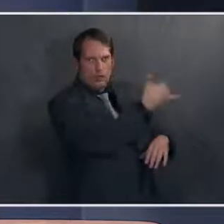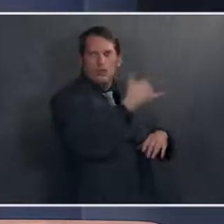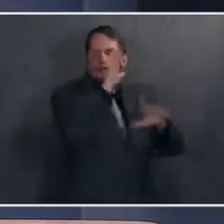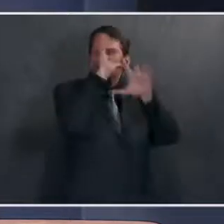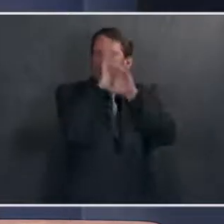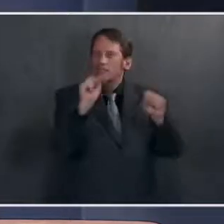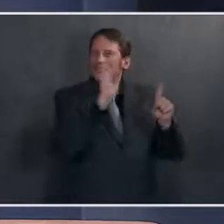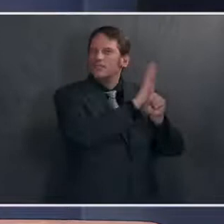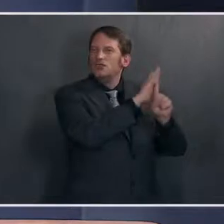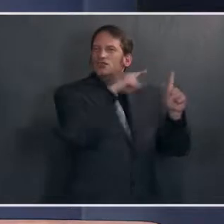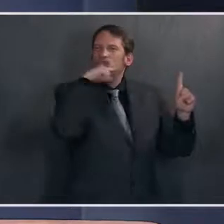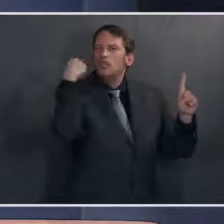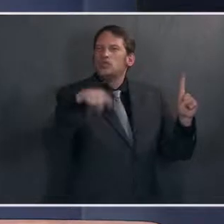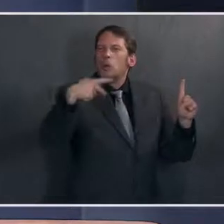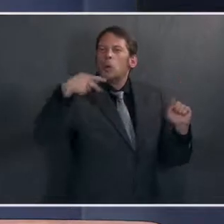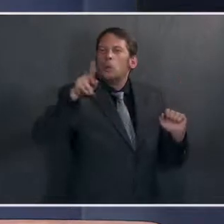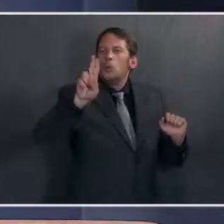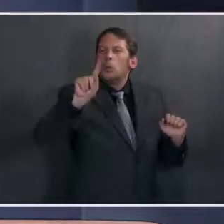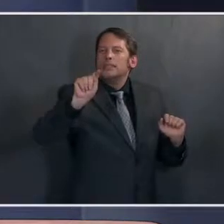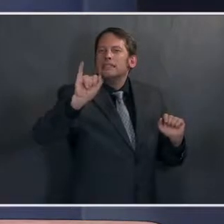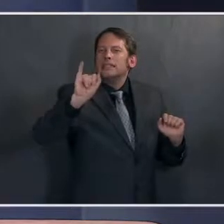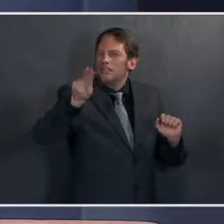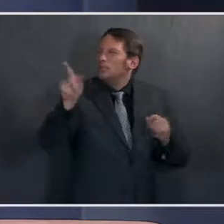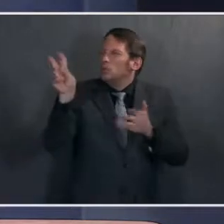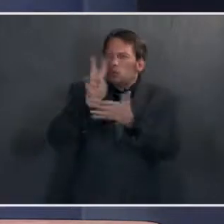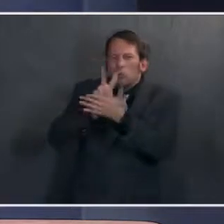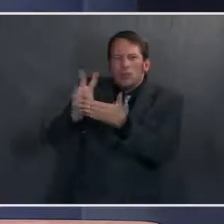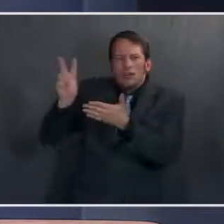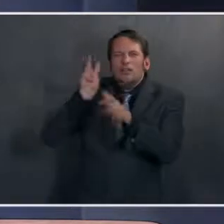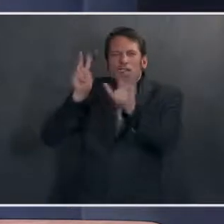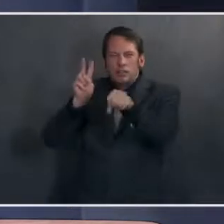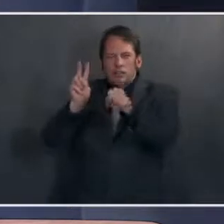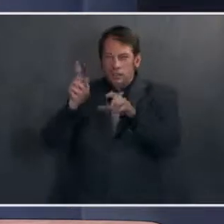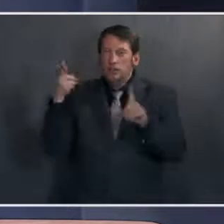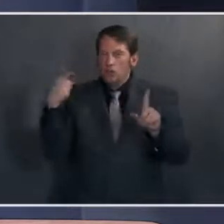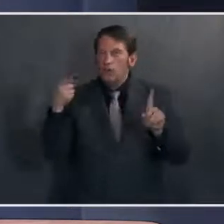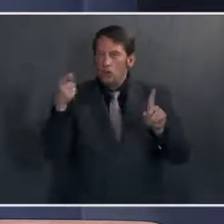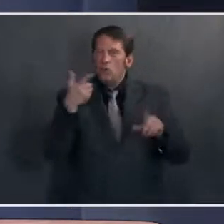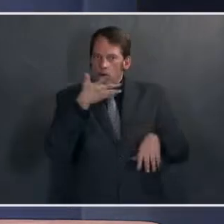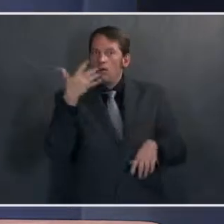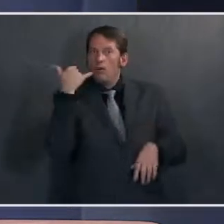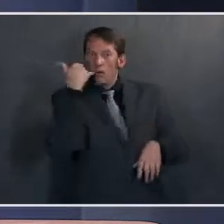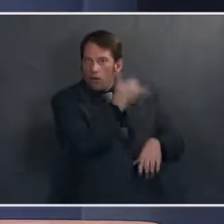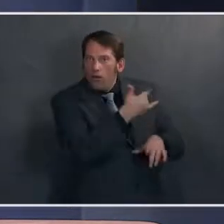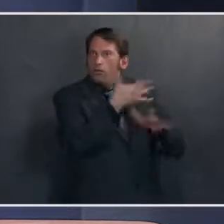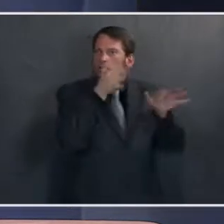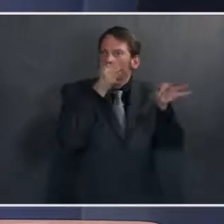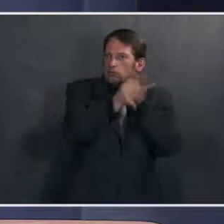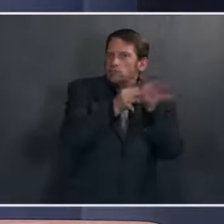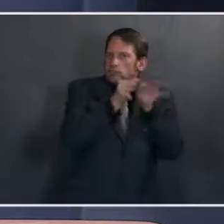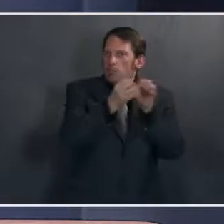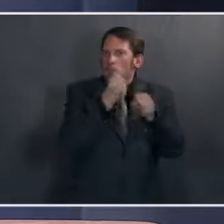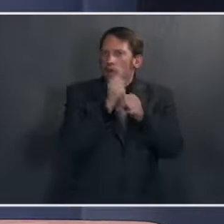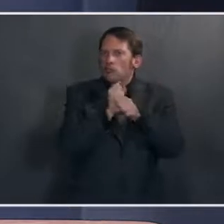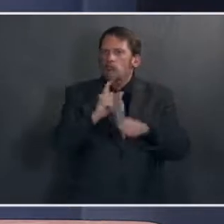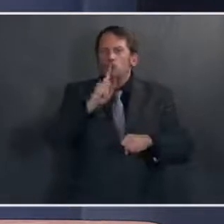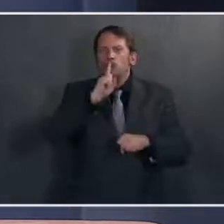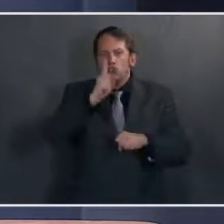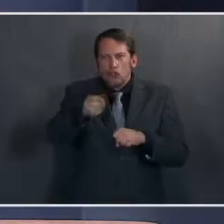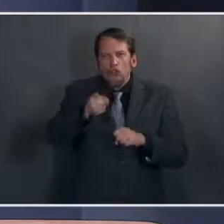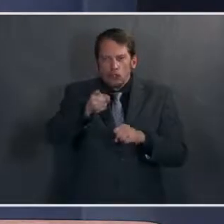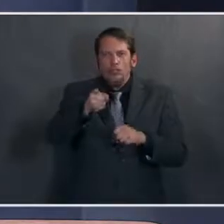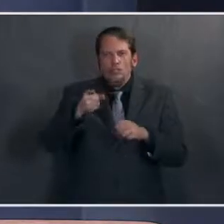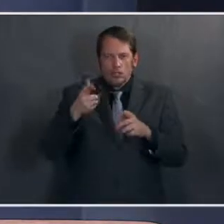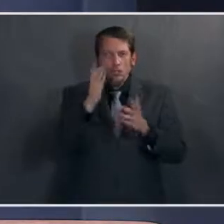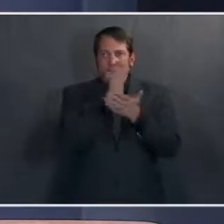he called President Putin, he did not hold back. He made clear that while there are areas where we can work together, say New START, which is